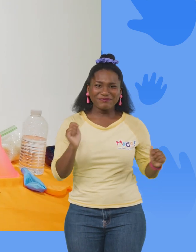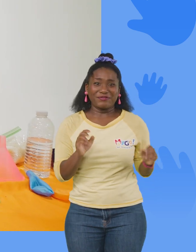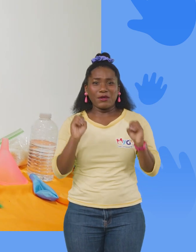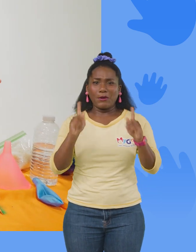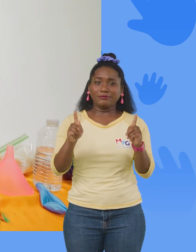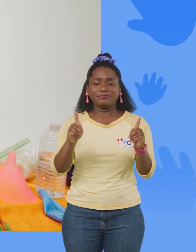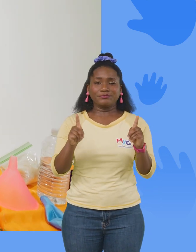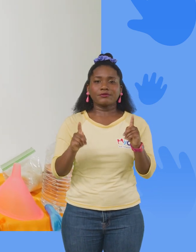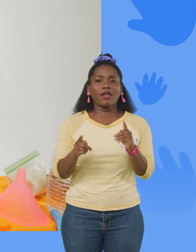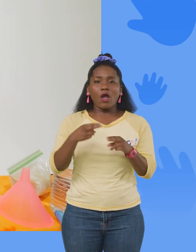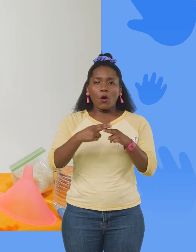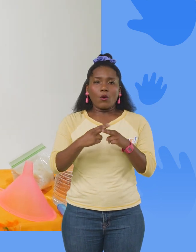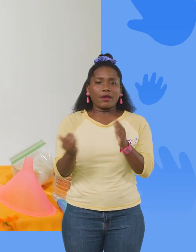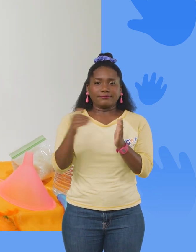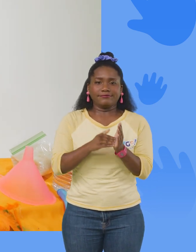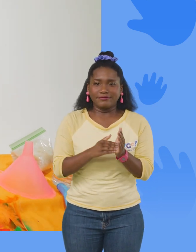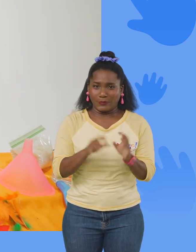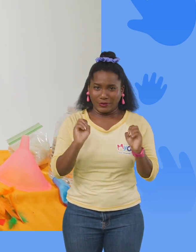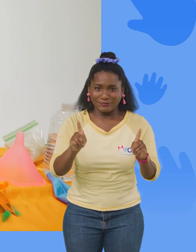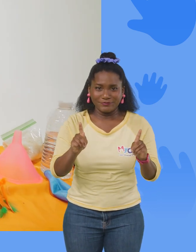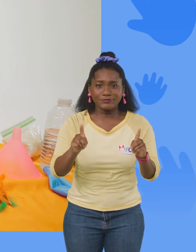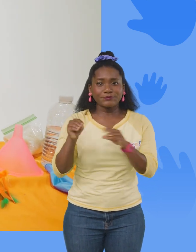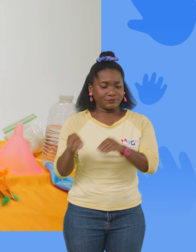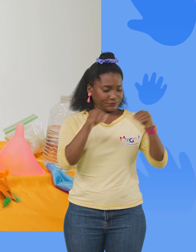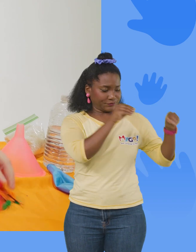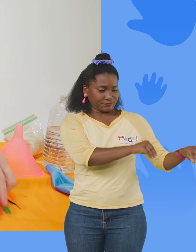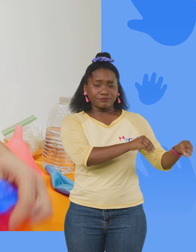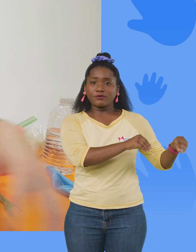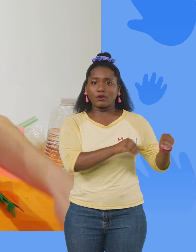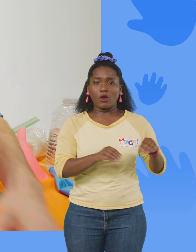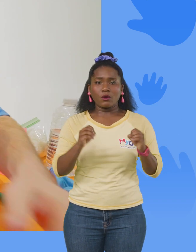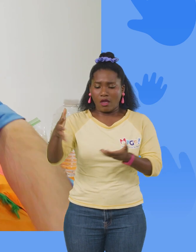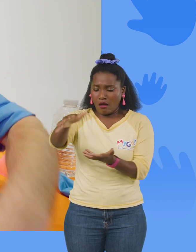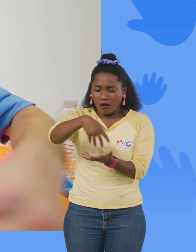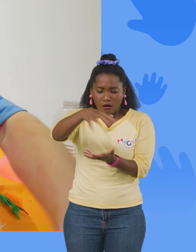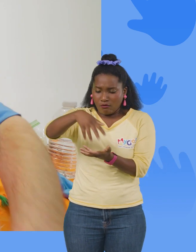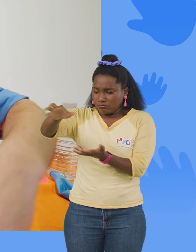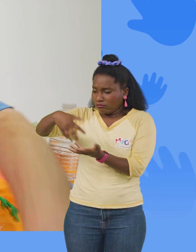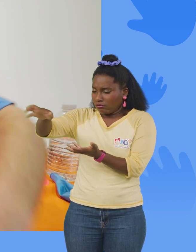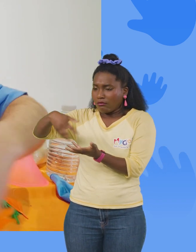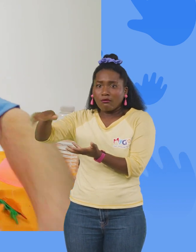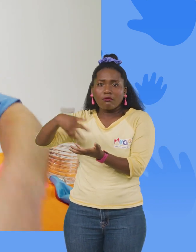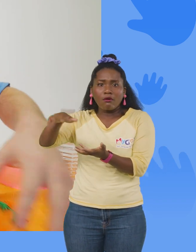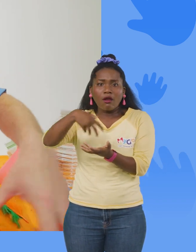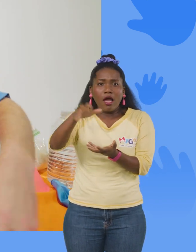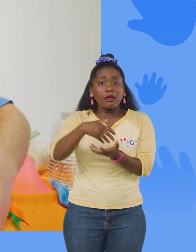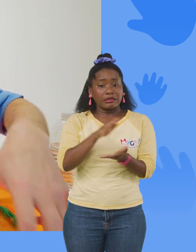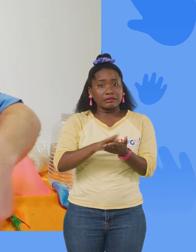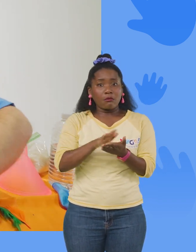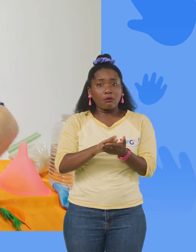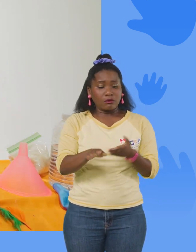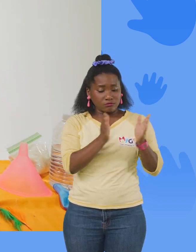Okay, all right, let's get back to weighing things. Okay, let's put these rocks over here. Let's gather up all the feathers. We need to pick up